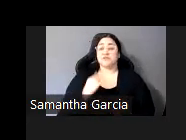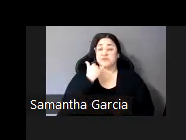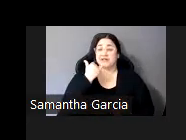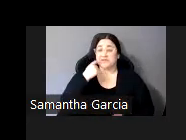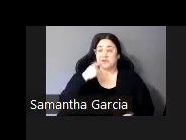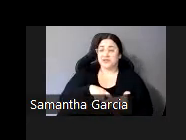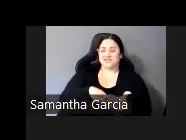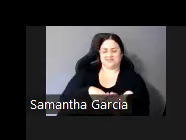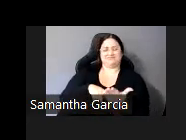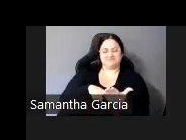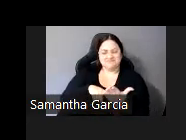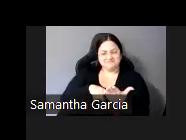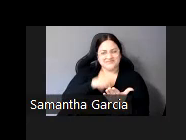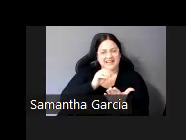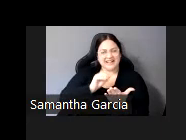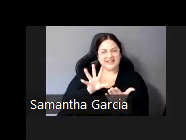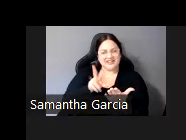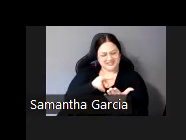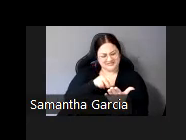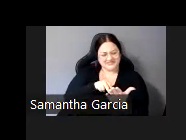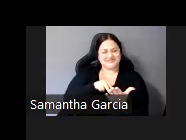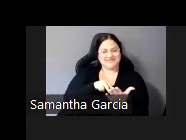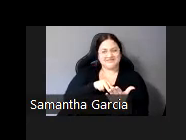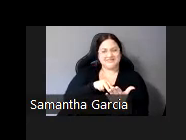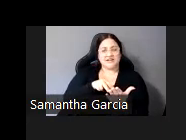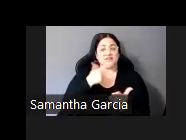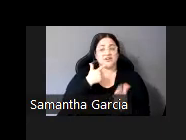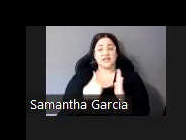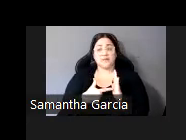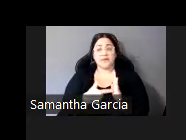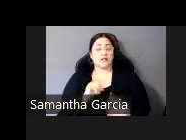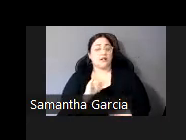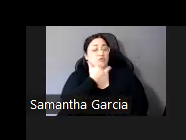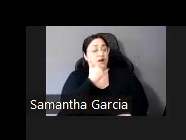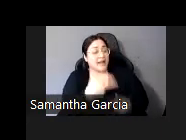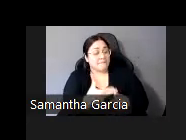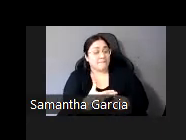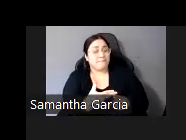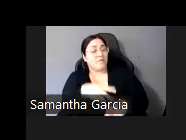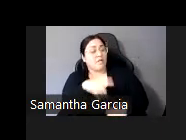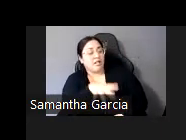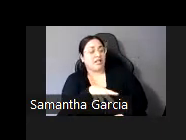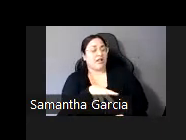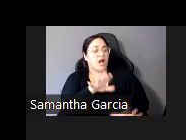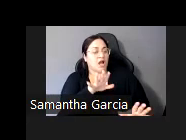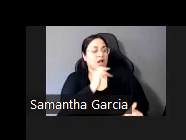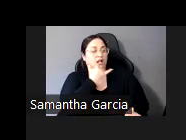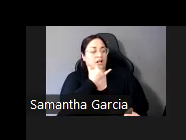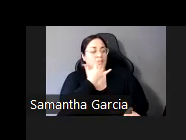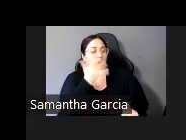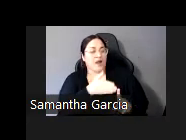messages, sometimes even the addressing you as the wrong name or somebody else, because maybe they're talking to several other